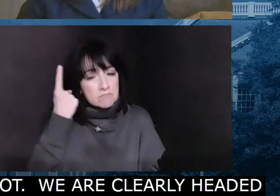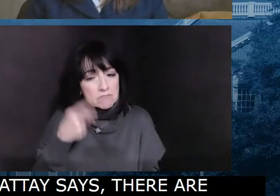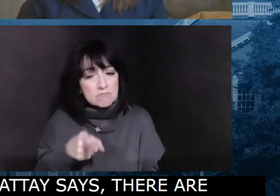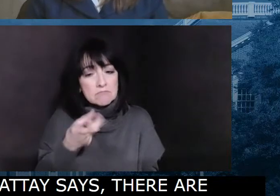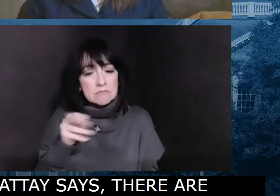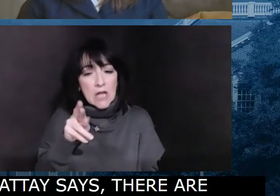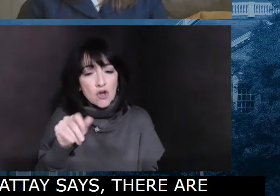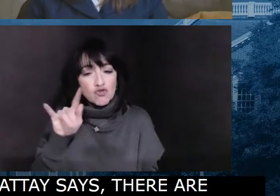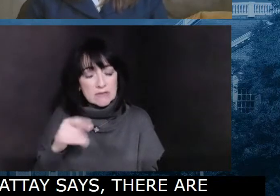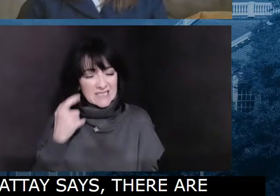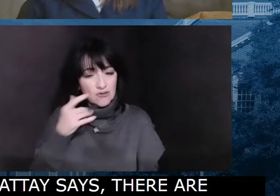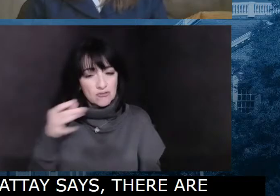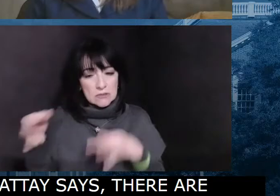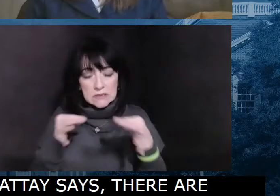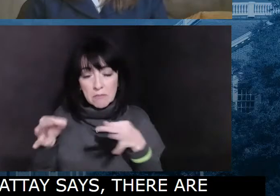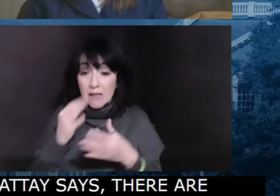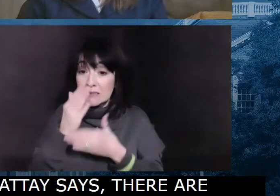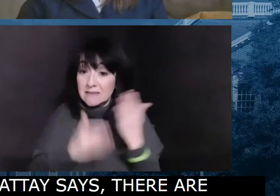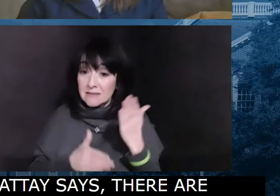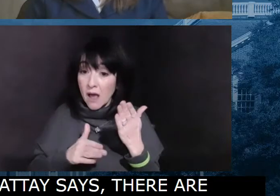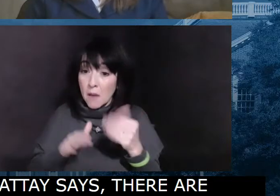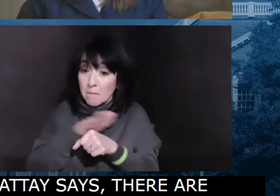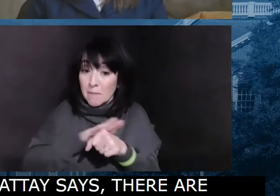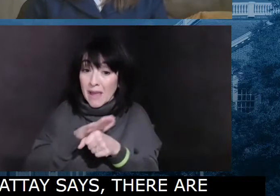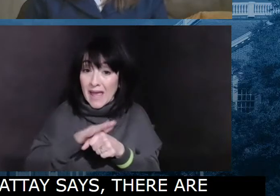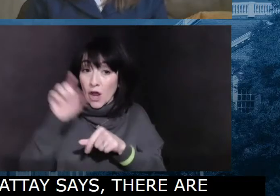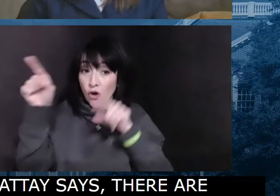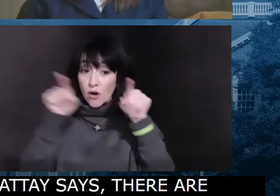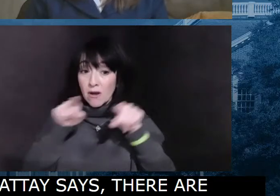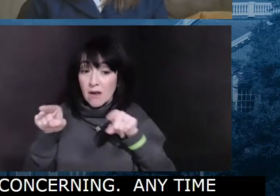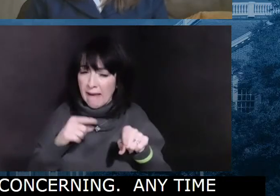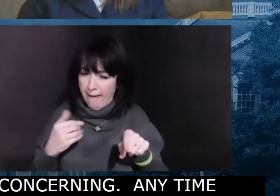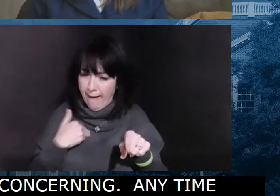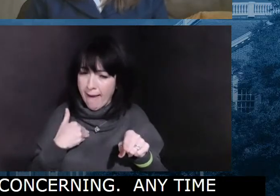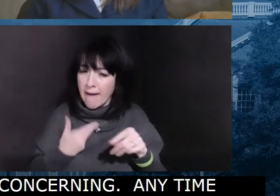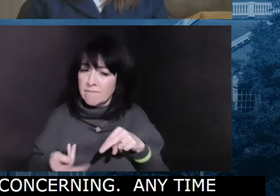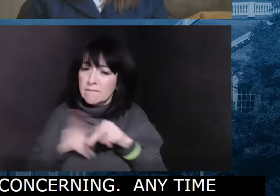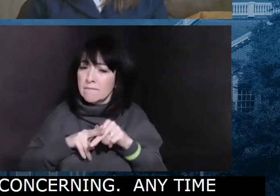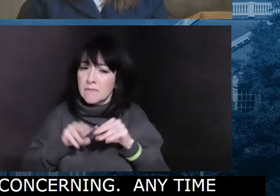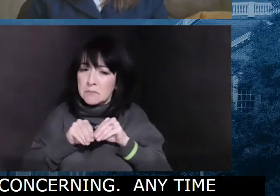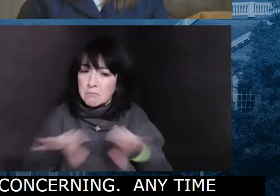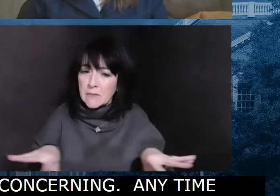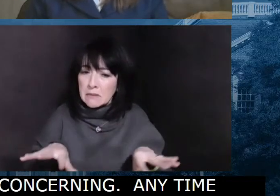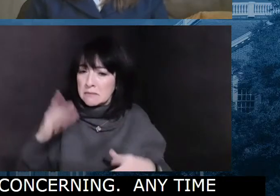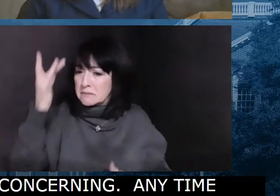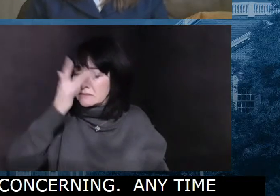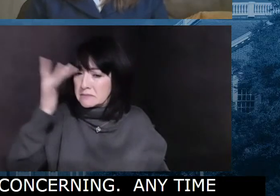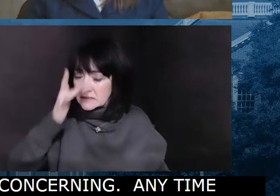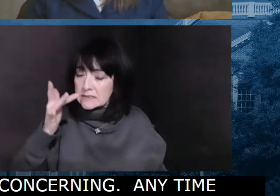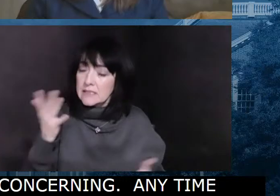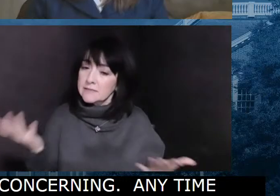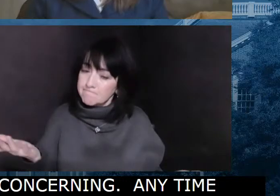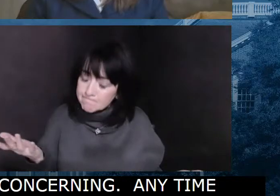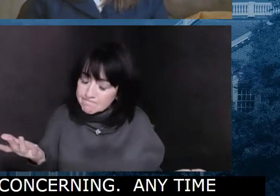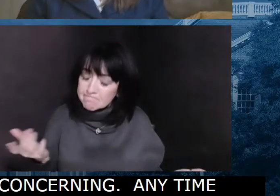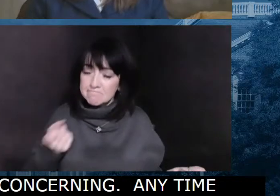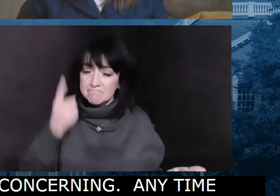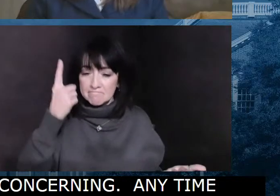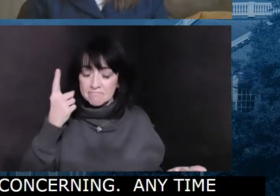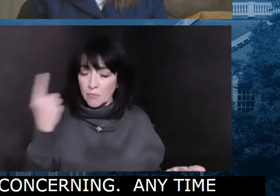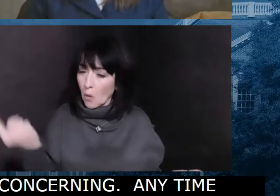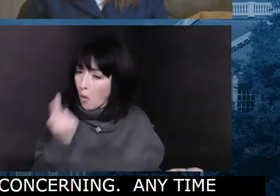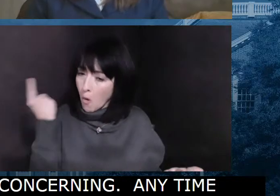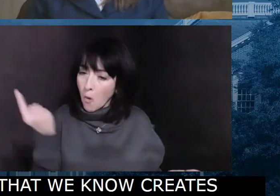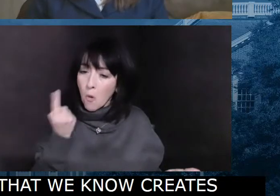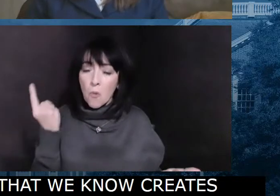event that takes place that we know creates more social interaction, you know, the whole